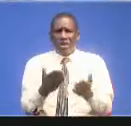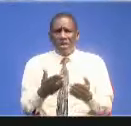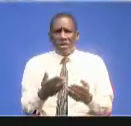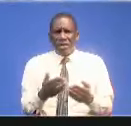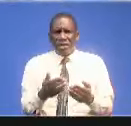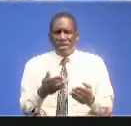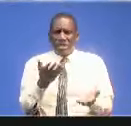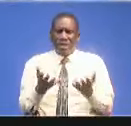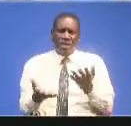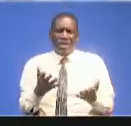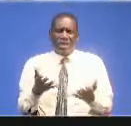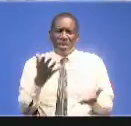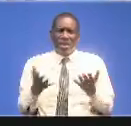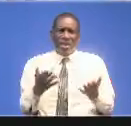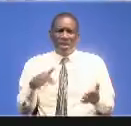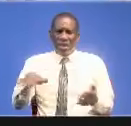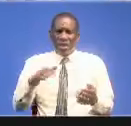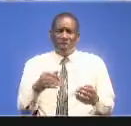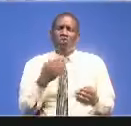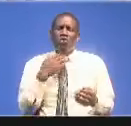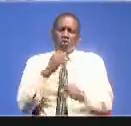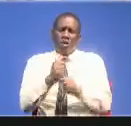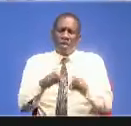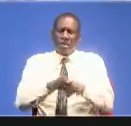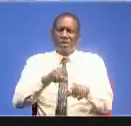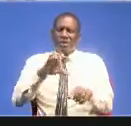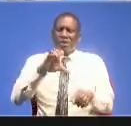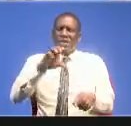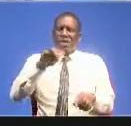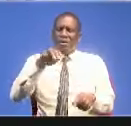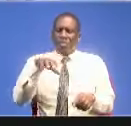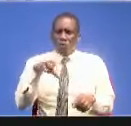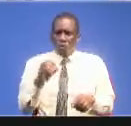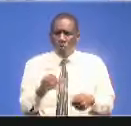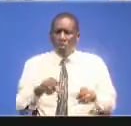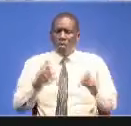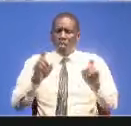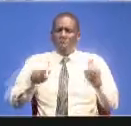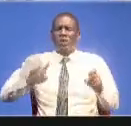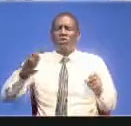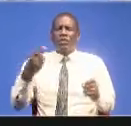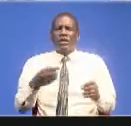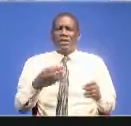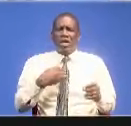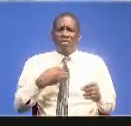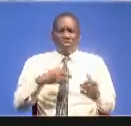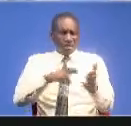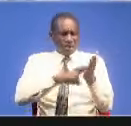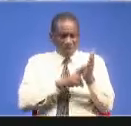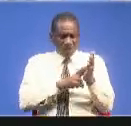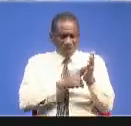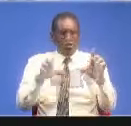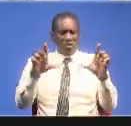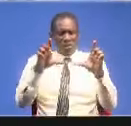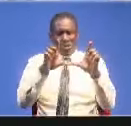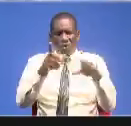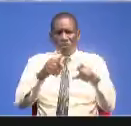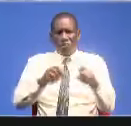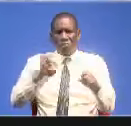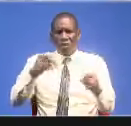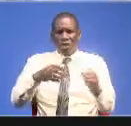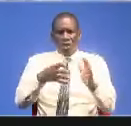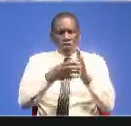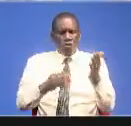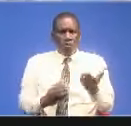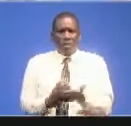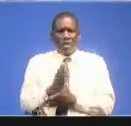entity wishing to operate as a CMO must first obtain a valid registration certificate from Kenya